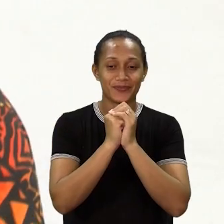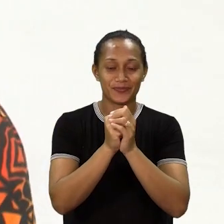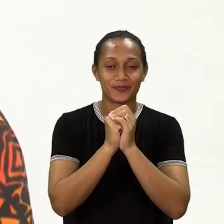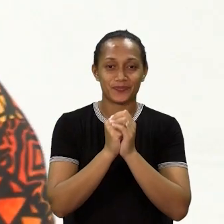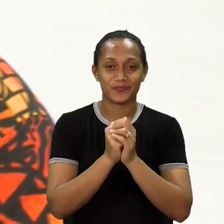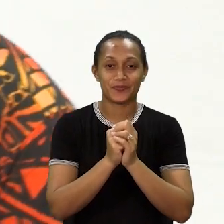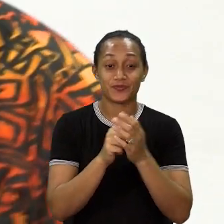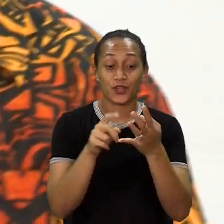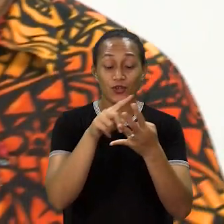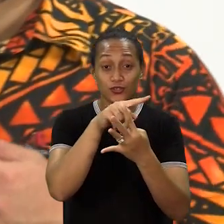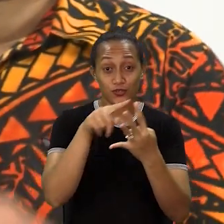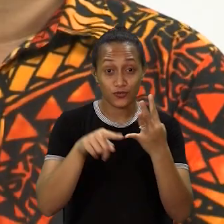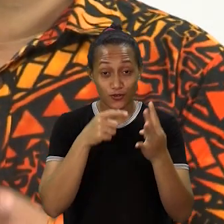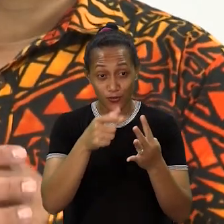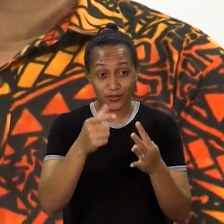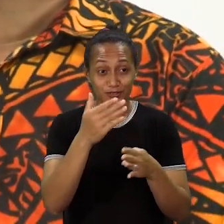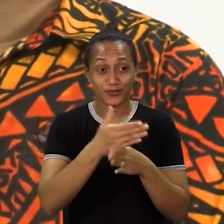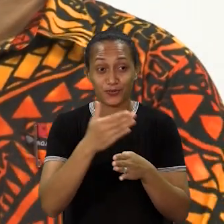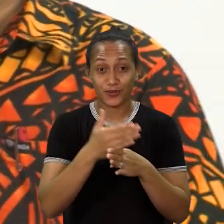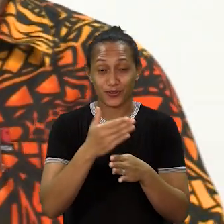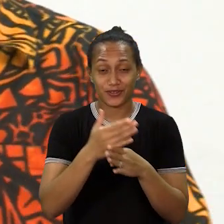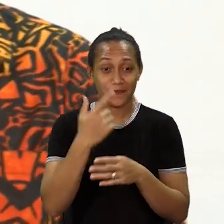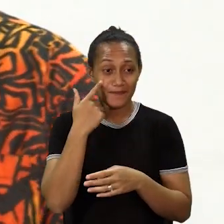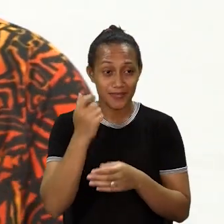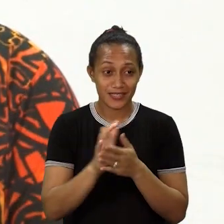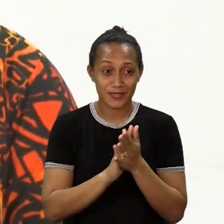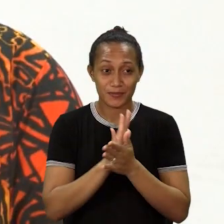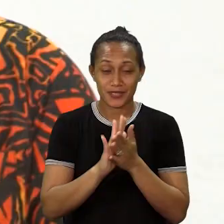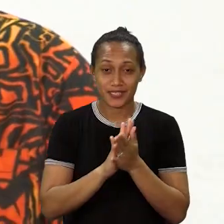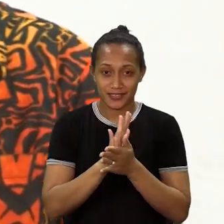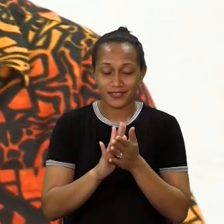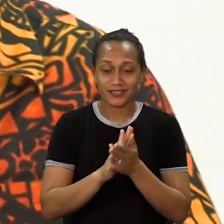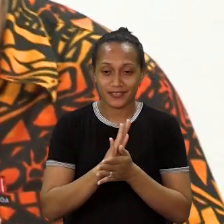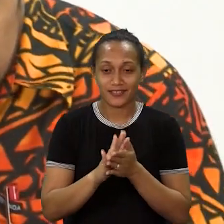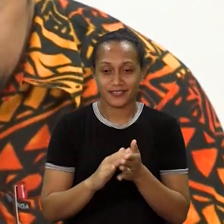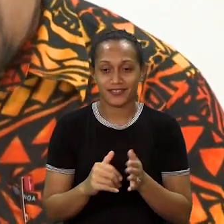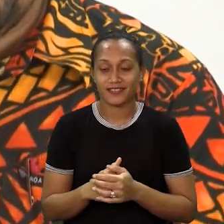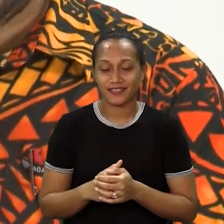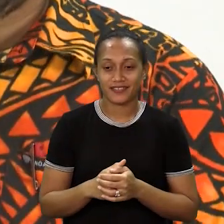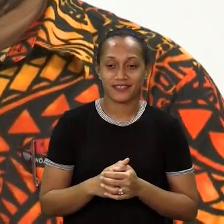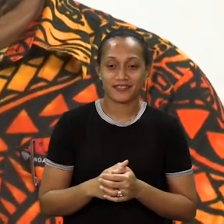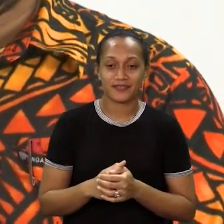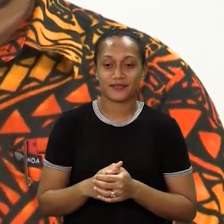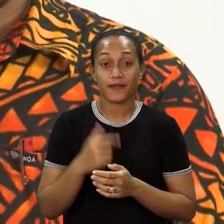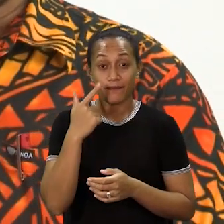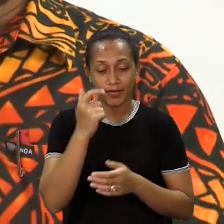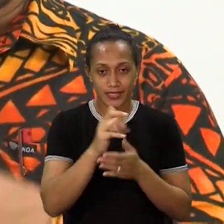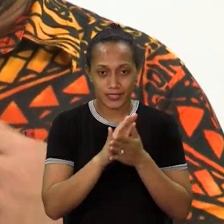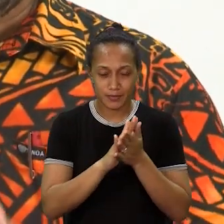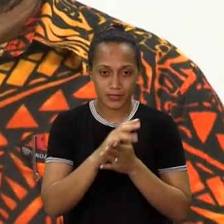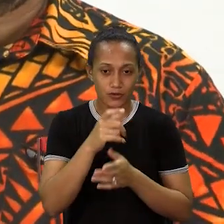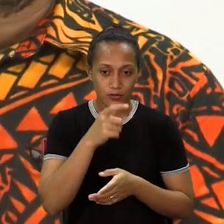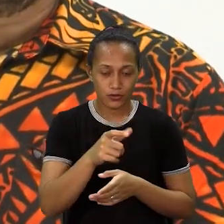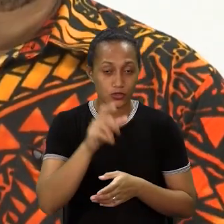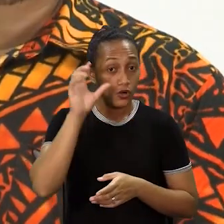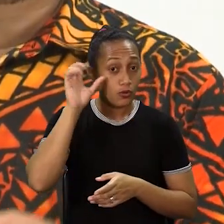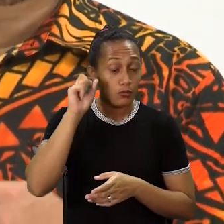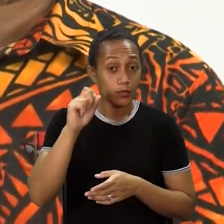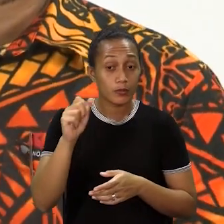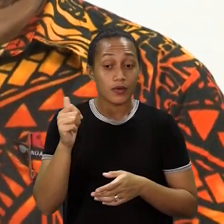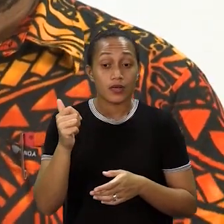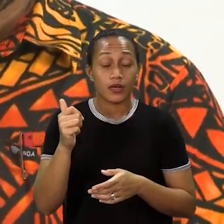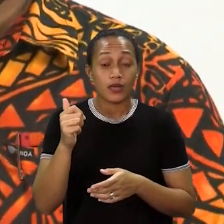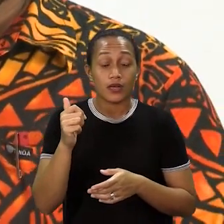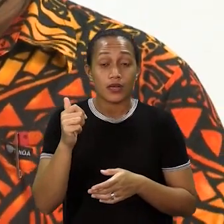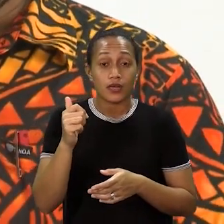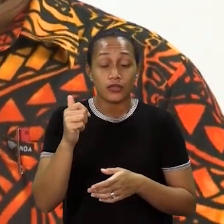and the word friend. So those are the 4 words for you to work on finding the meaning of the words. Finding the meaning of the